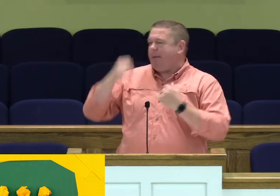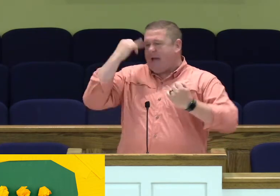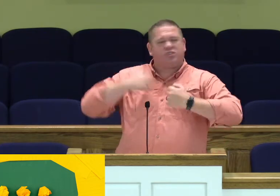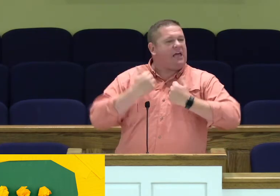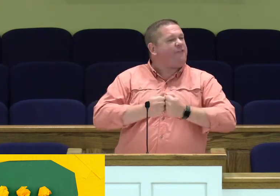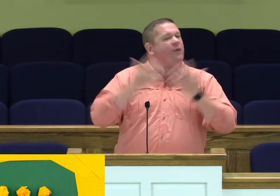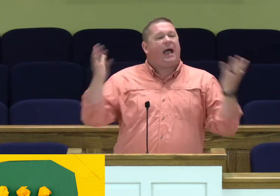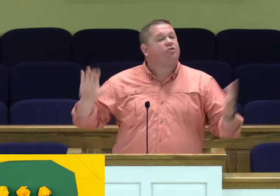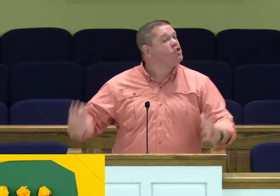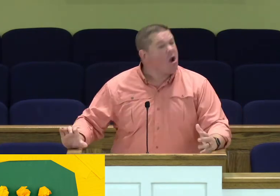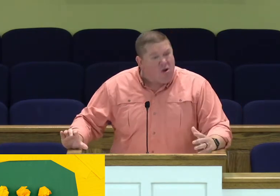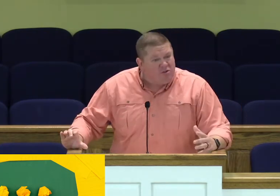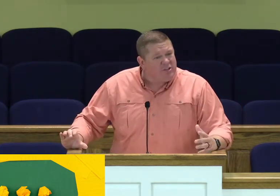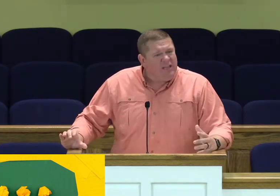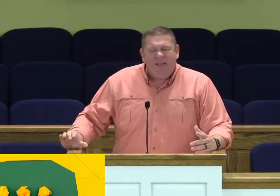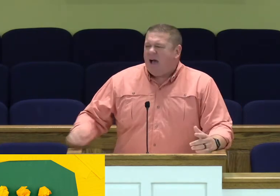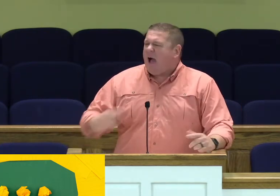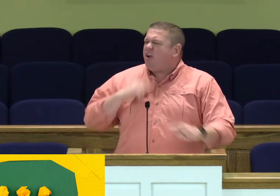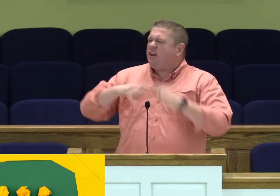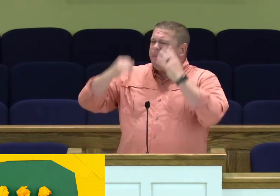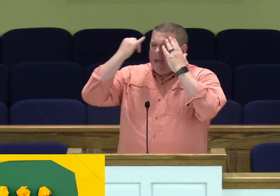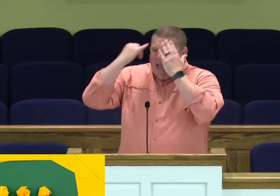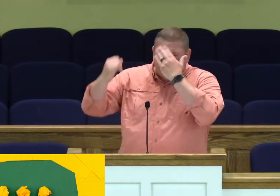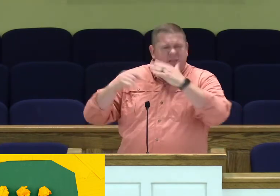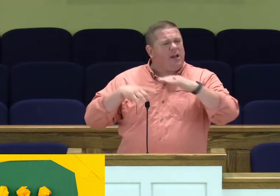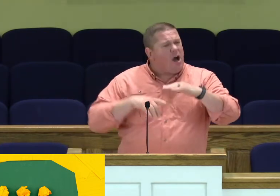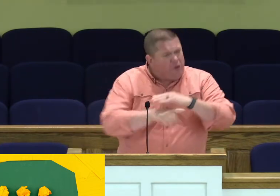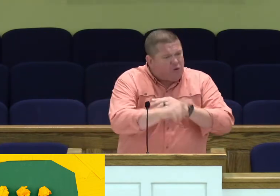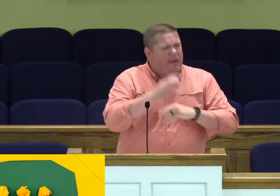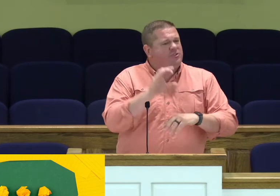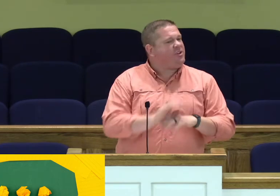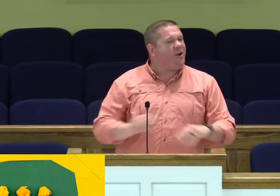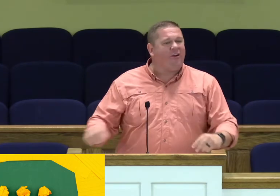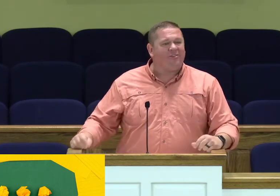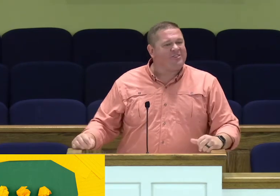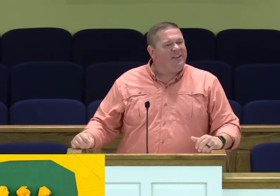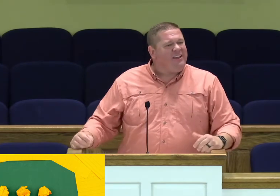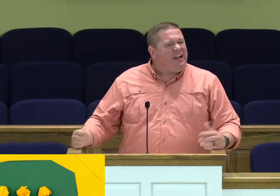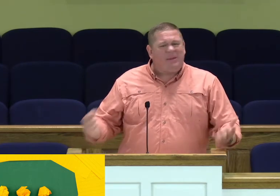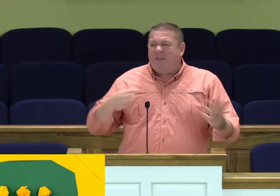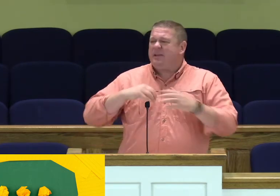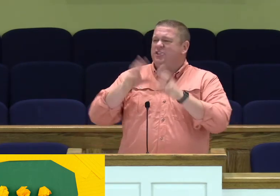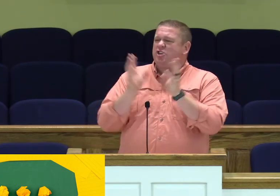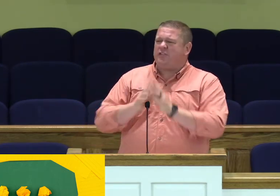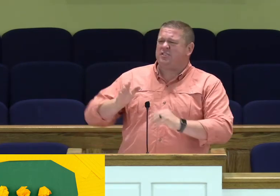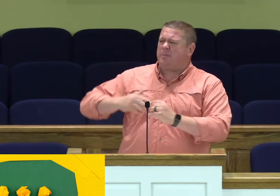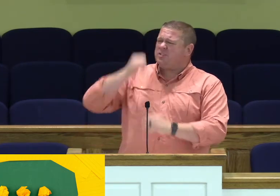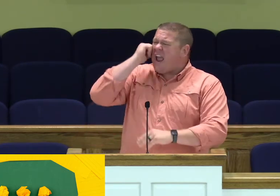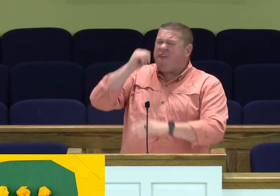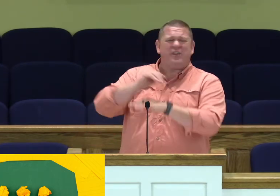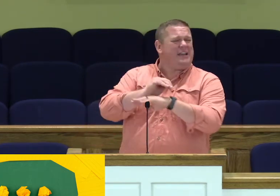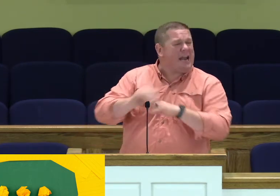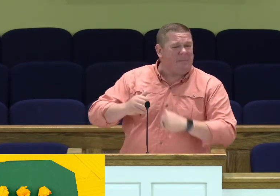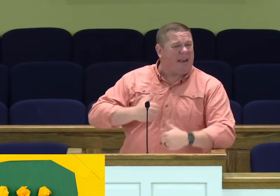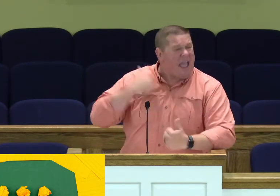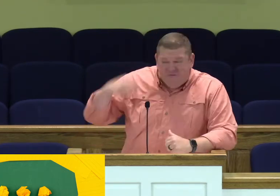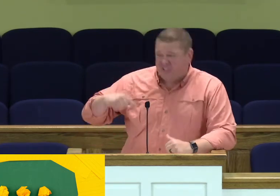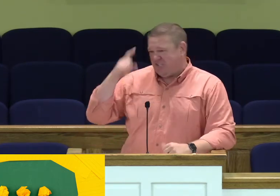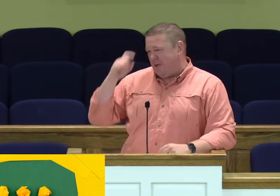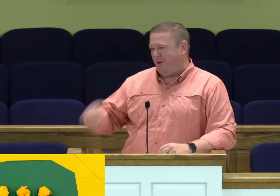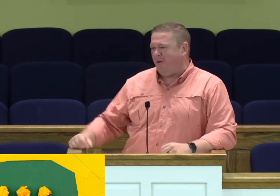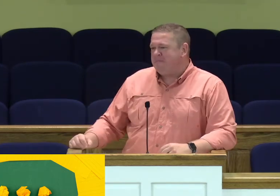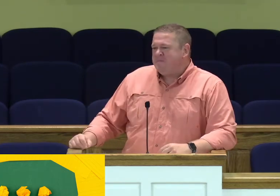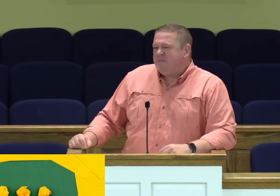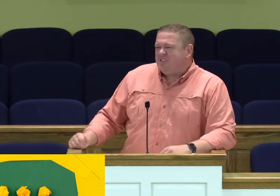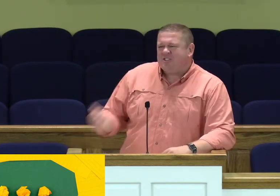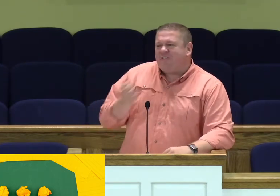I can't imagine life without church. I couldn't imagine an underground church. I mean, I've been in services almost every night of my life this